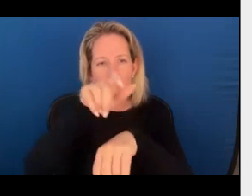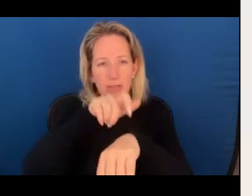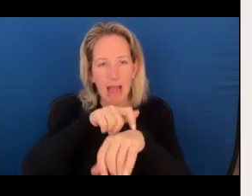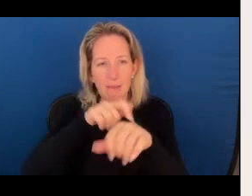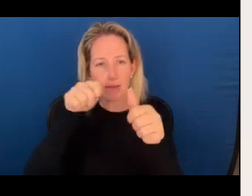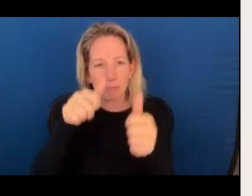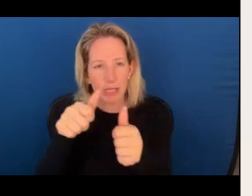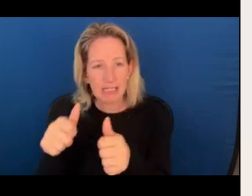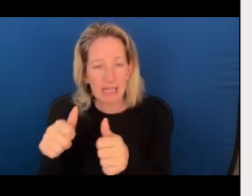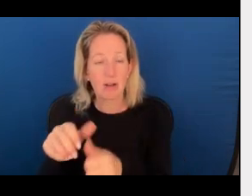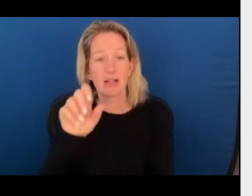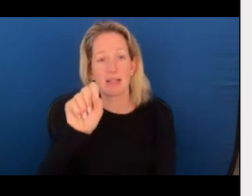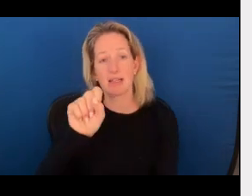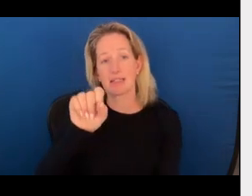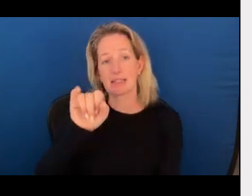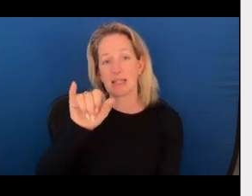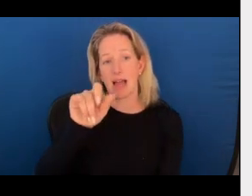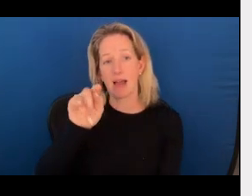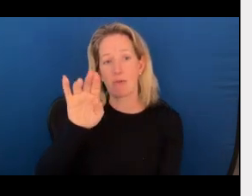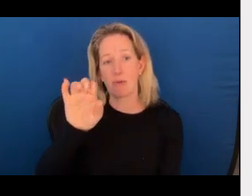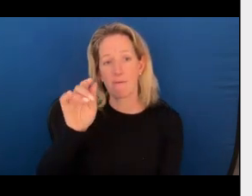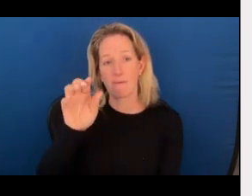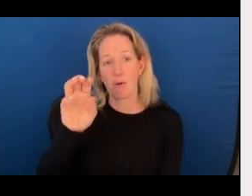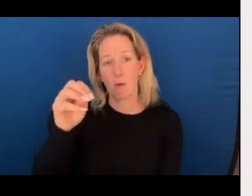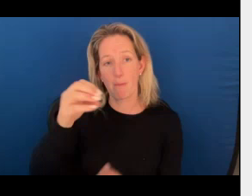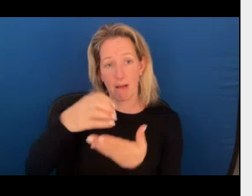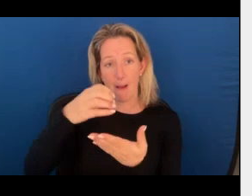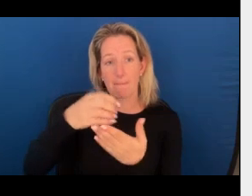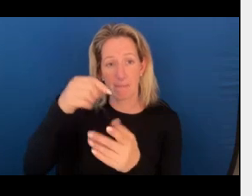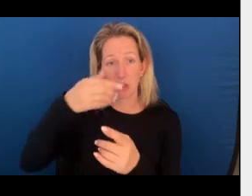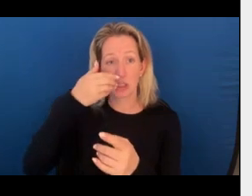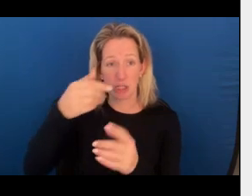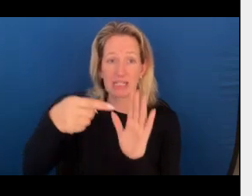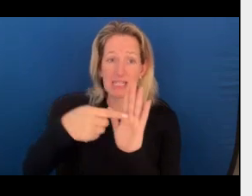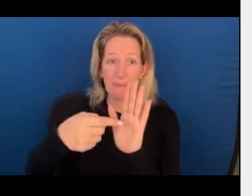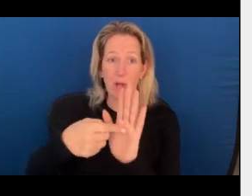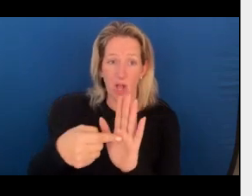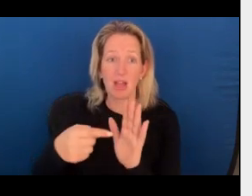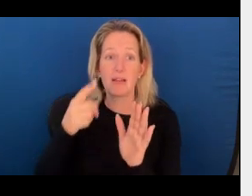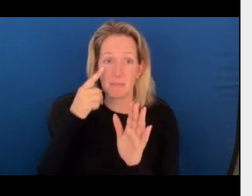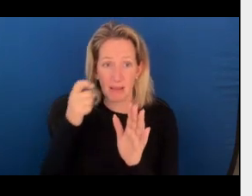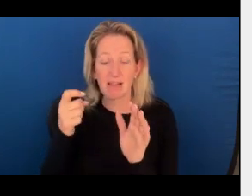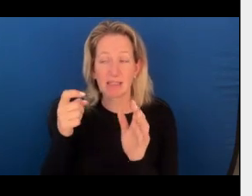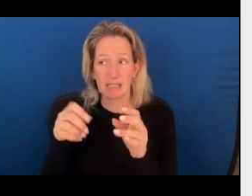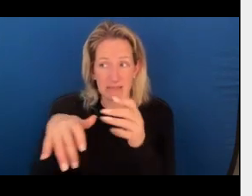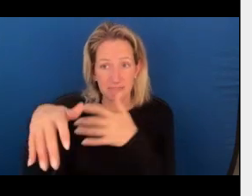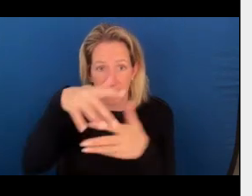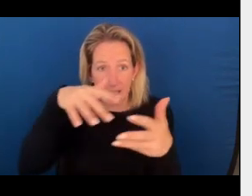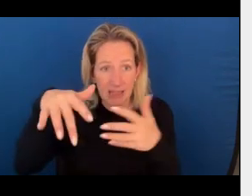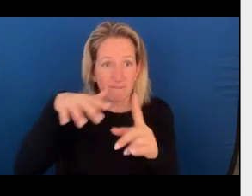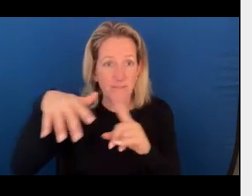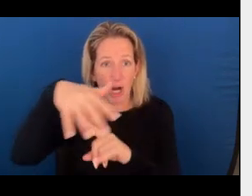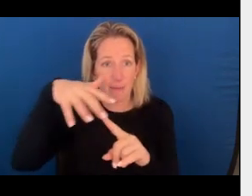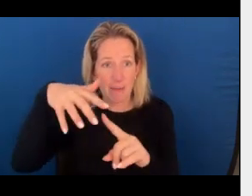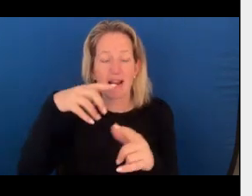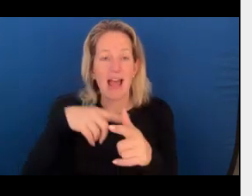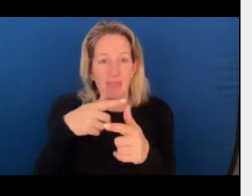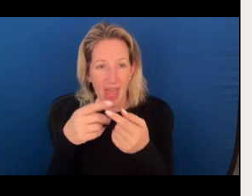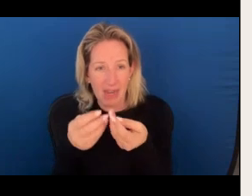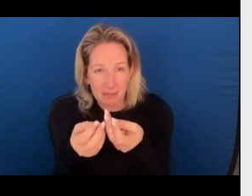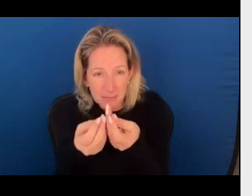is a good example. That thing gets beat around in the environment, it breaks into pieces, and then it's little pieces. And so we may have a bigger problem with all the